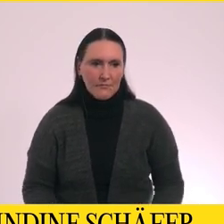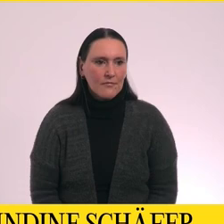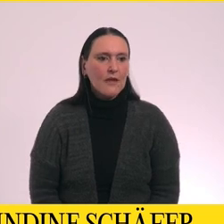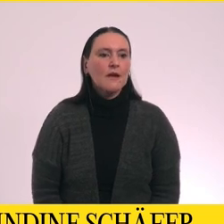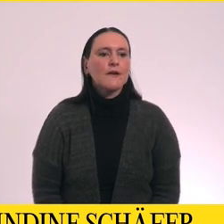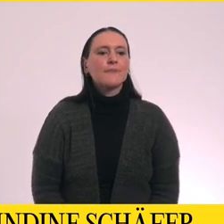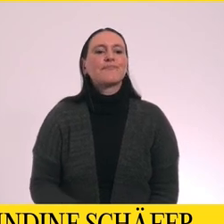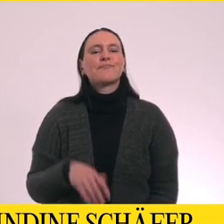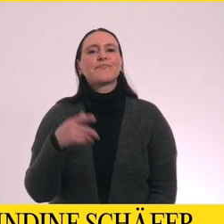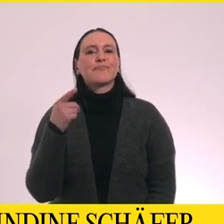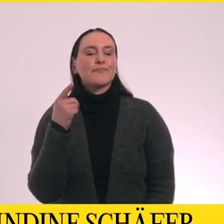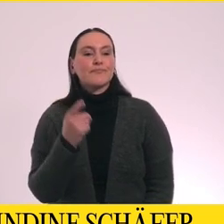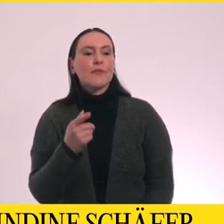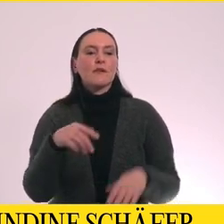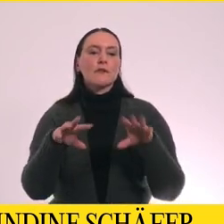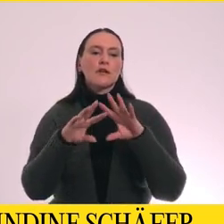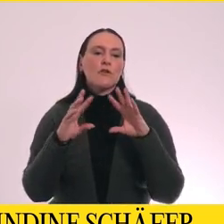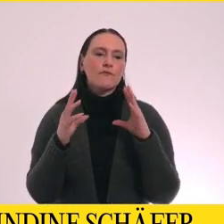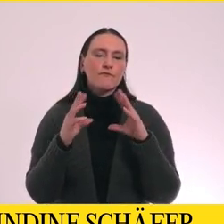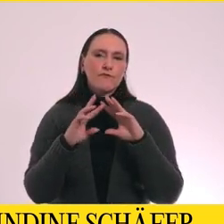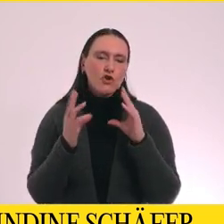community dinners, socializing.